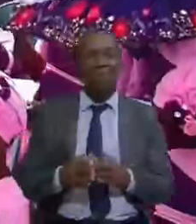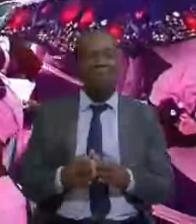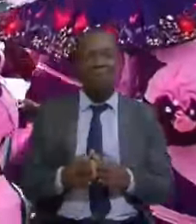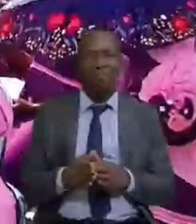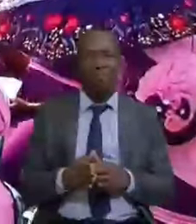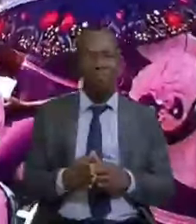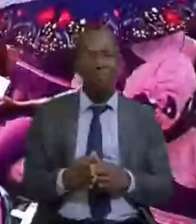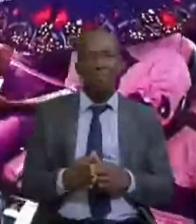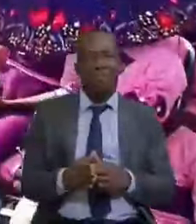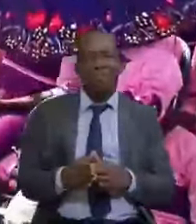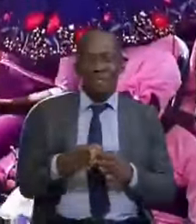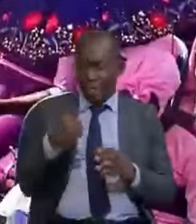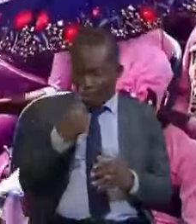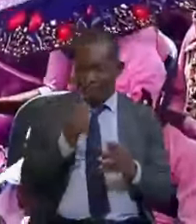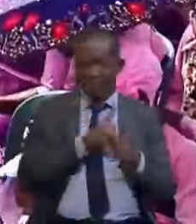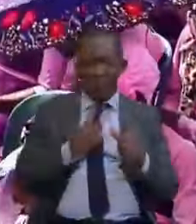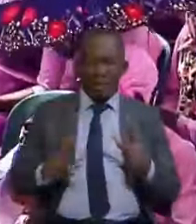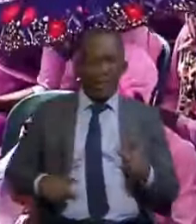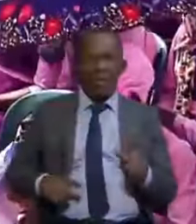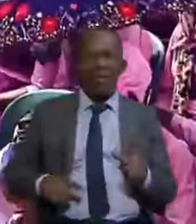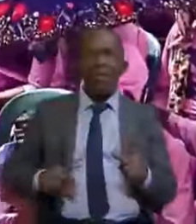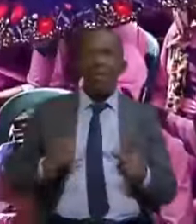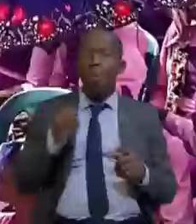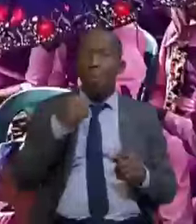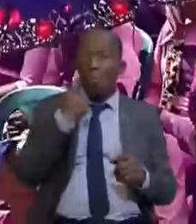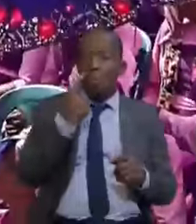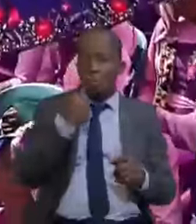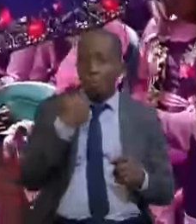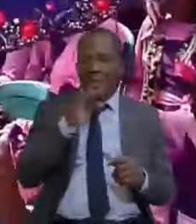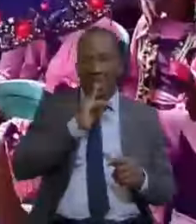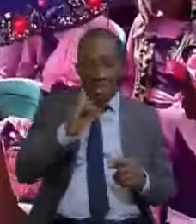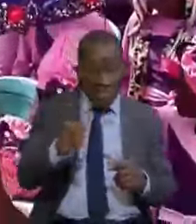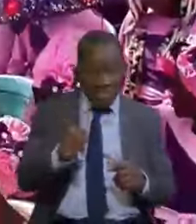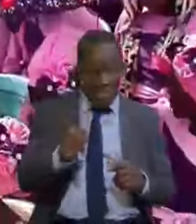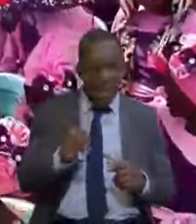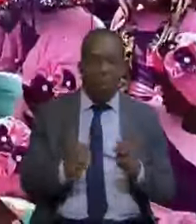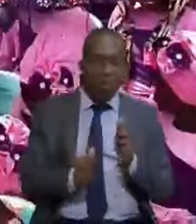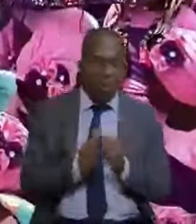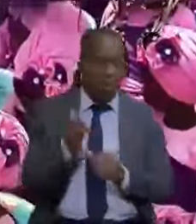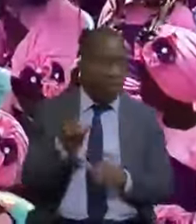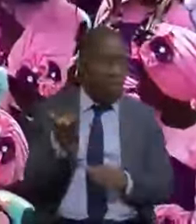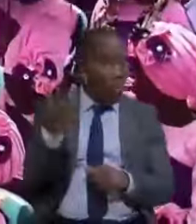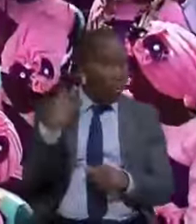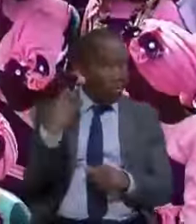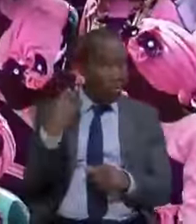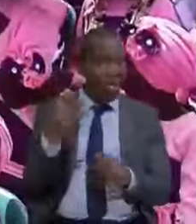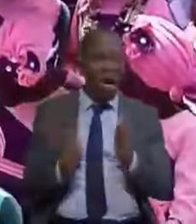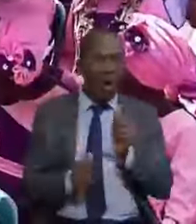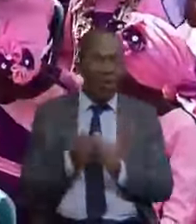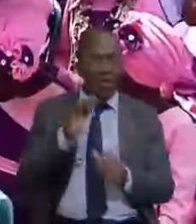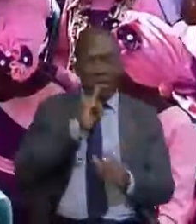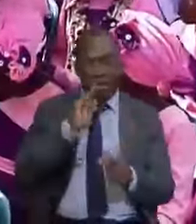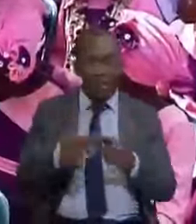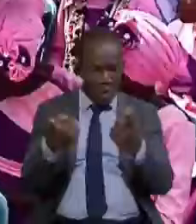Lord, which is, and which was, and which is to come. He is at